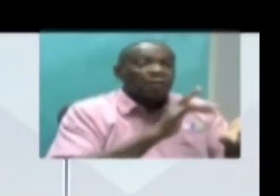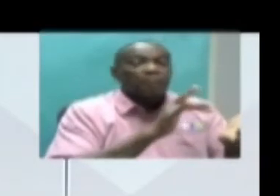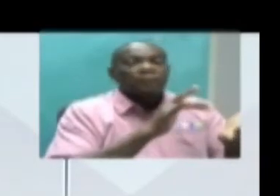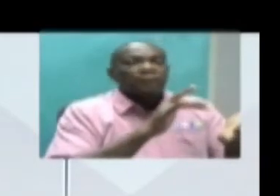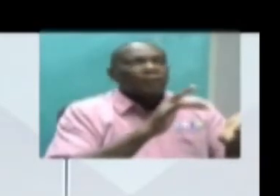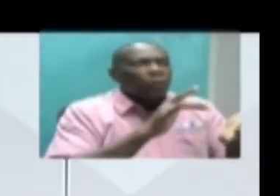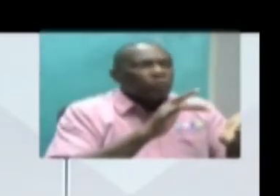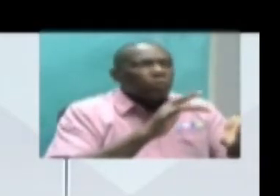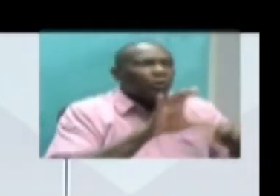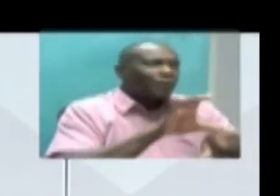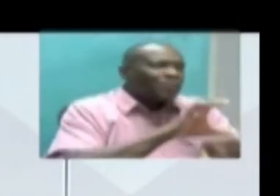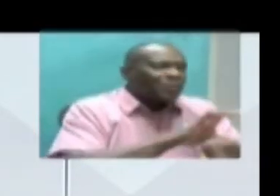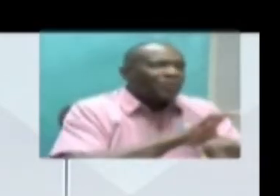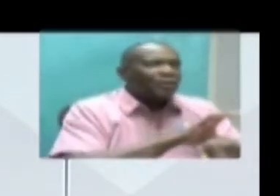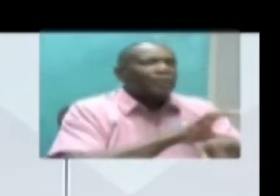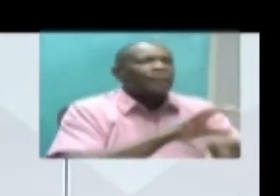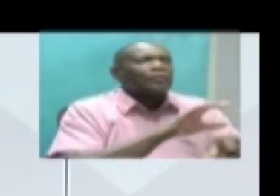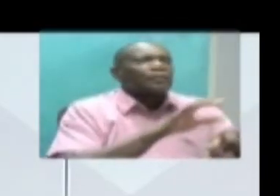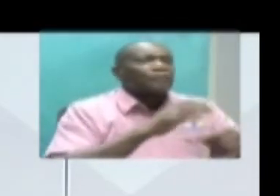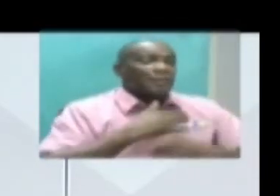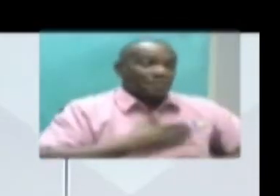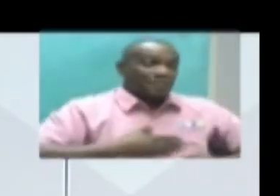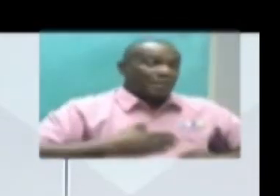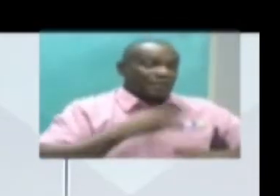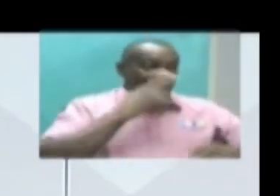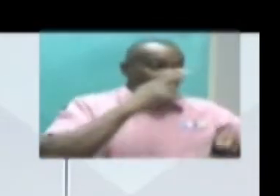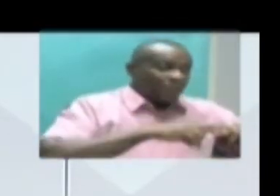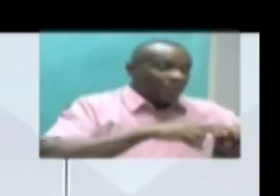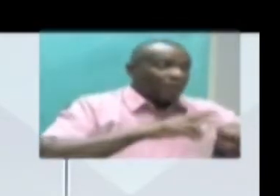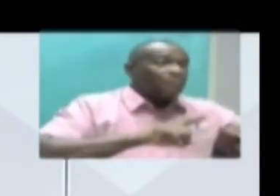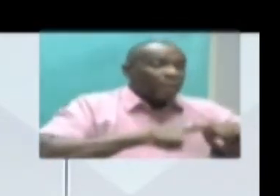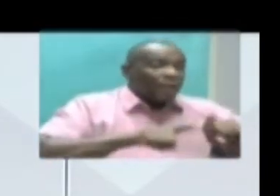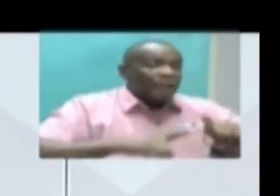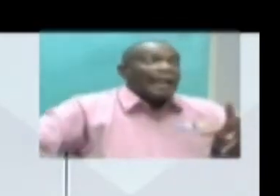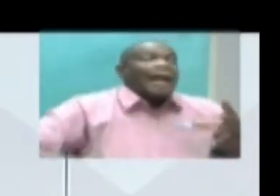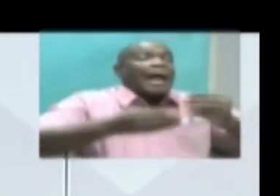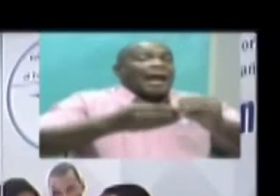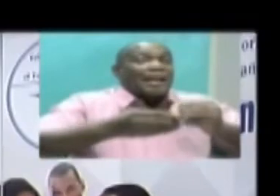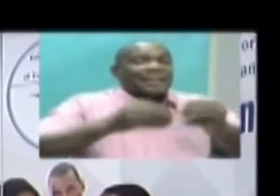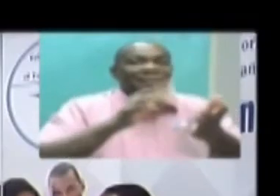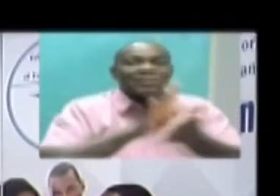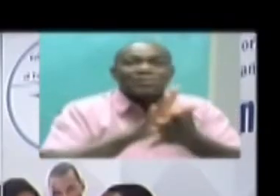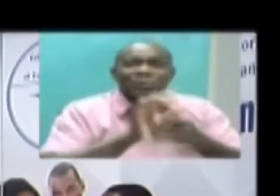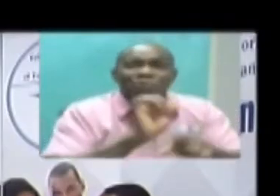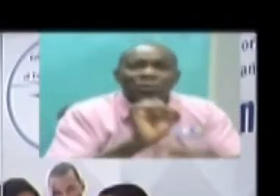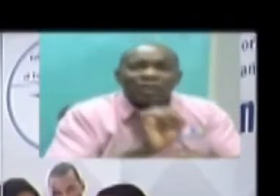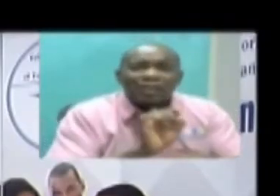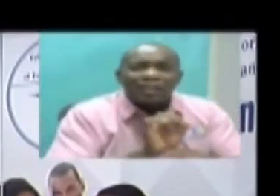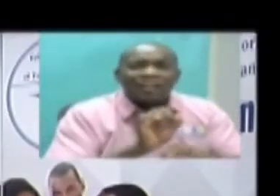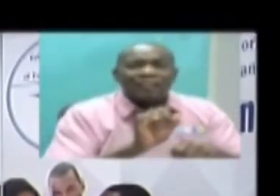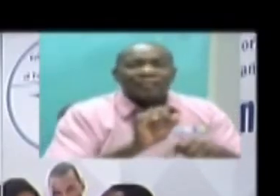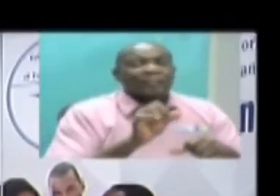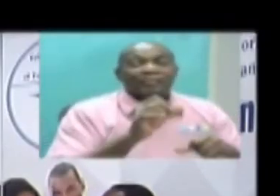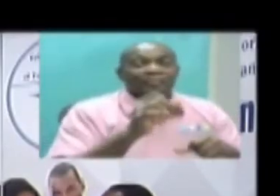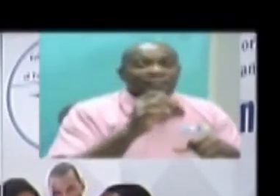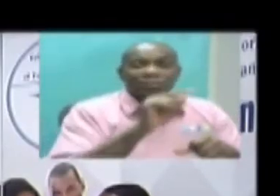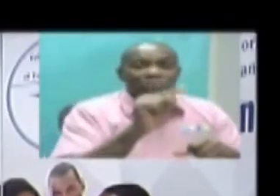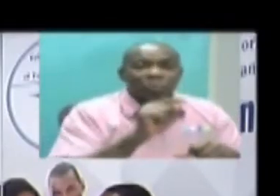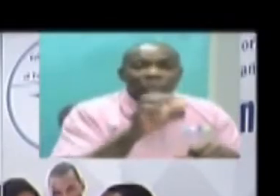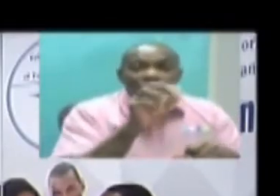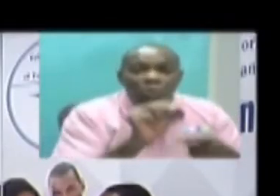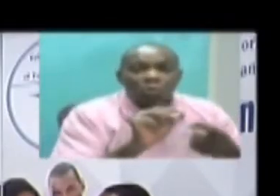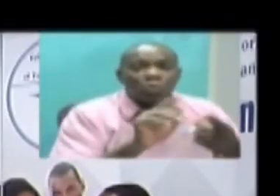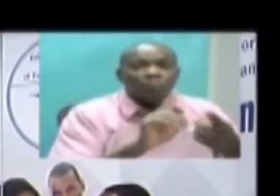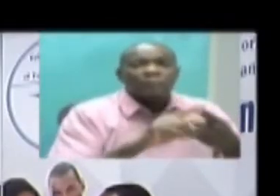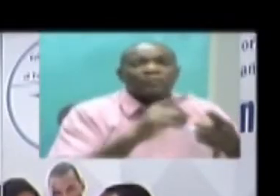we didn't put too much emphasis on that. We were focusing on, should it be Google Classroom? Should it be Microsoft? Should we use Zoom? And we were looking more